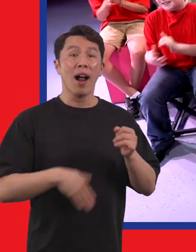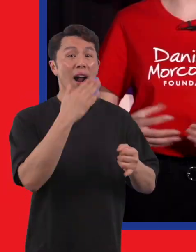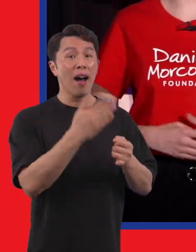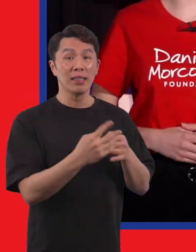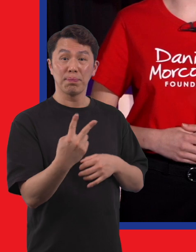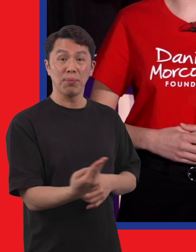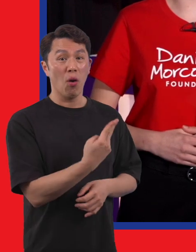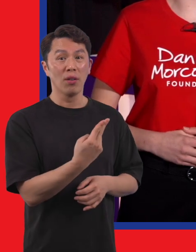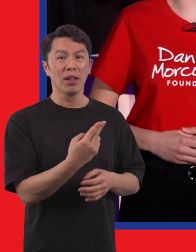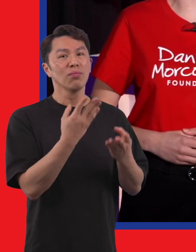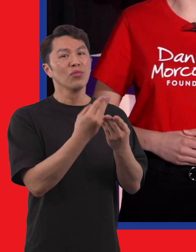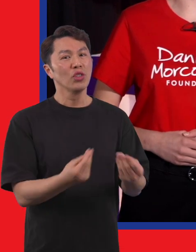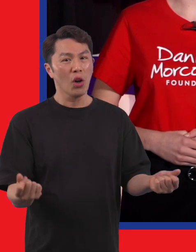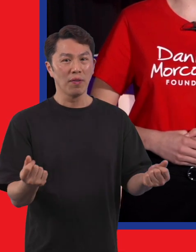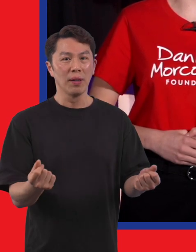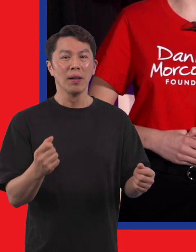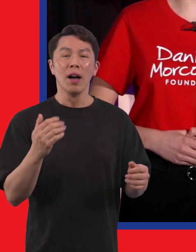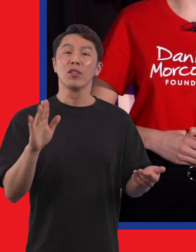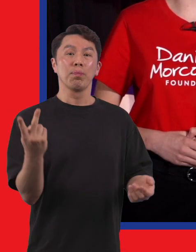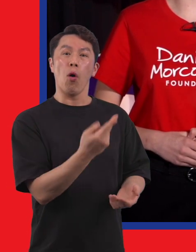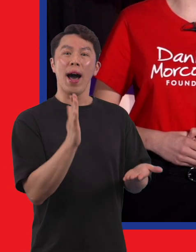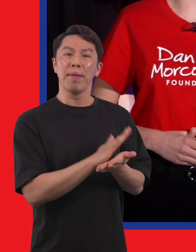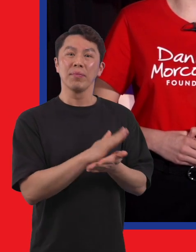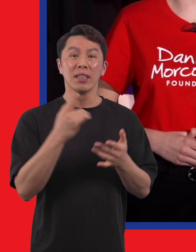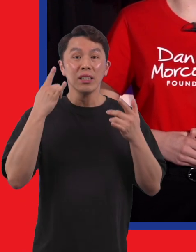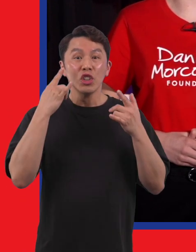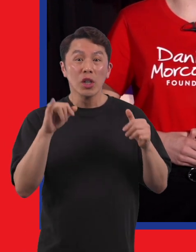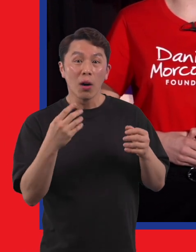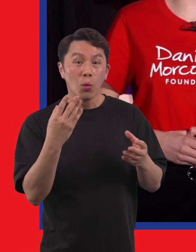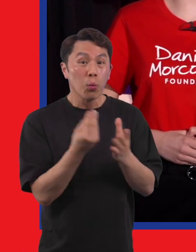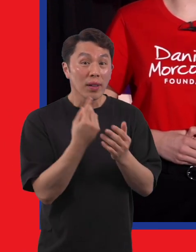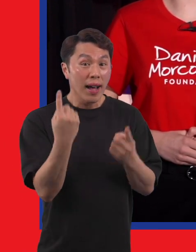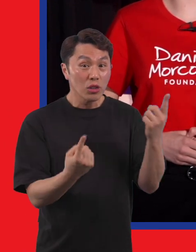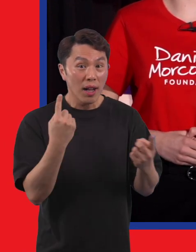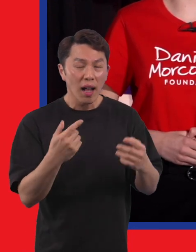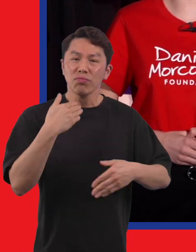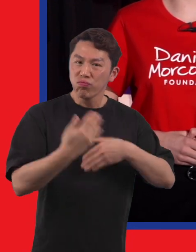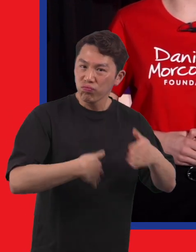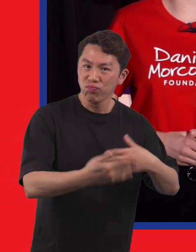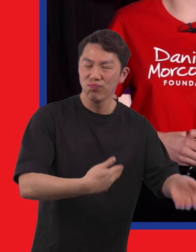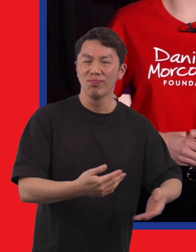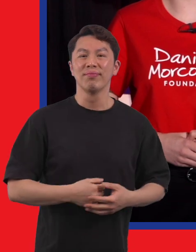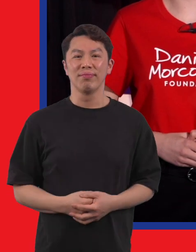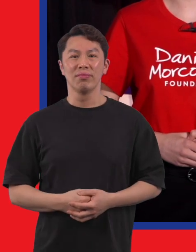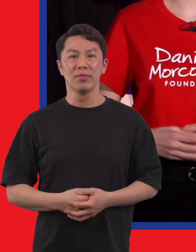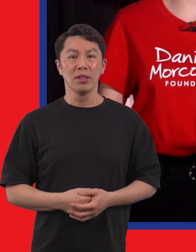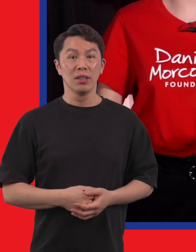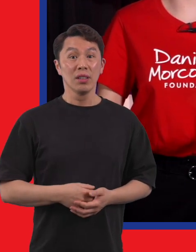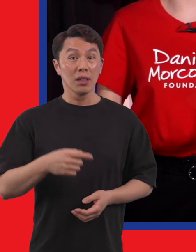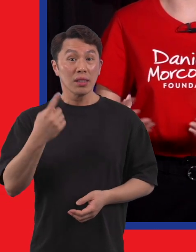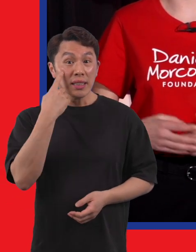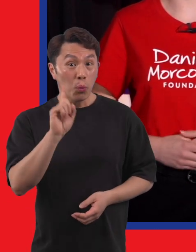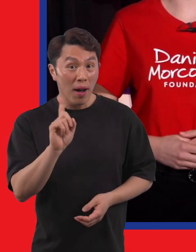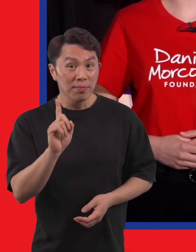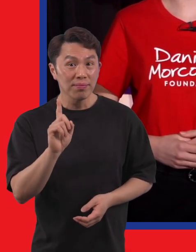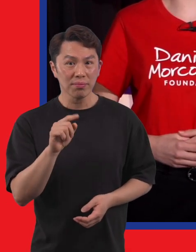What a great outcome for Dahlia and Hayley. They found a resolution they're both happy with and checked in with each other out of respect for one another. What do you think